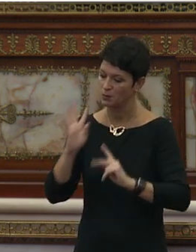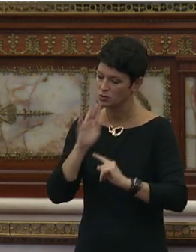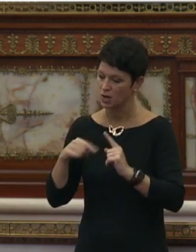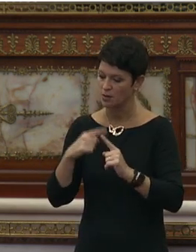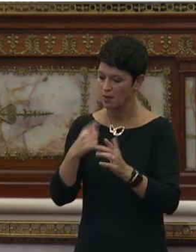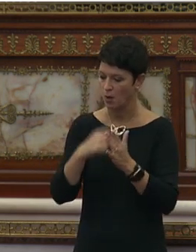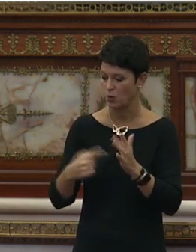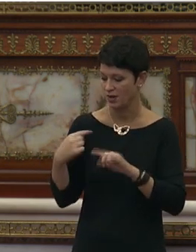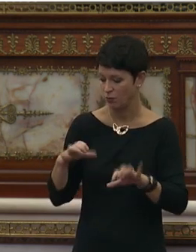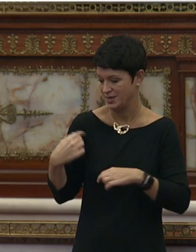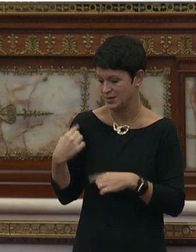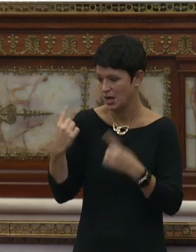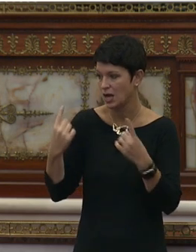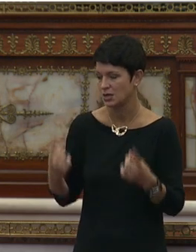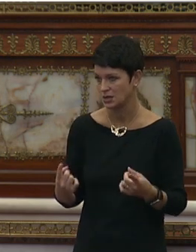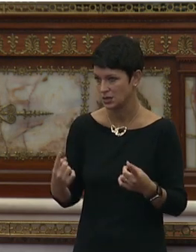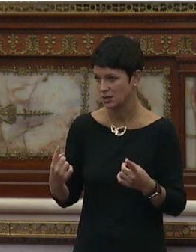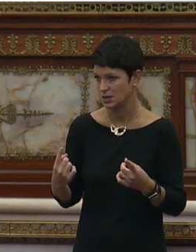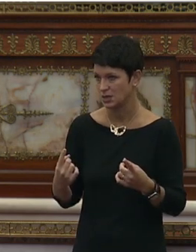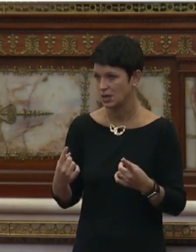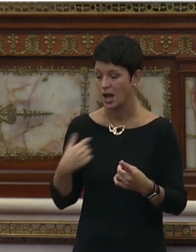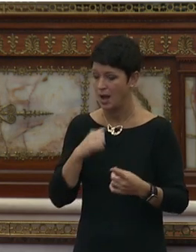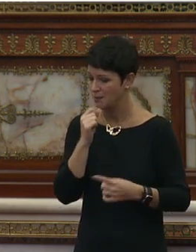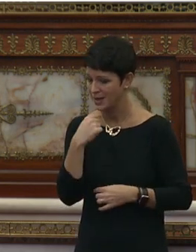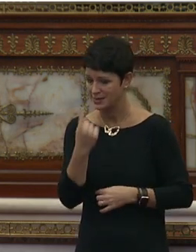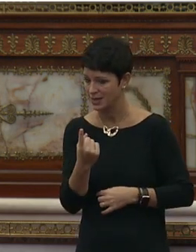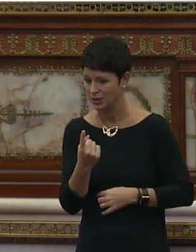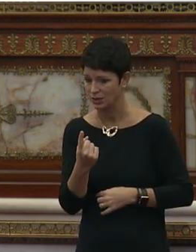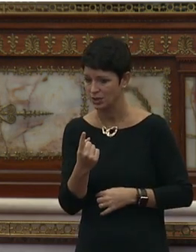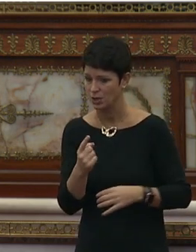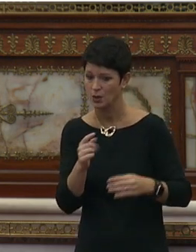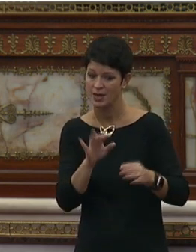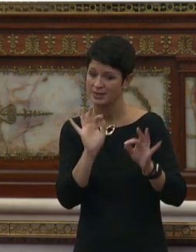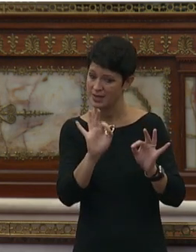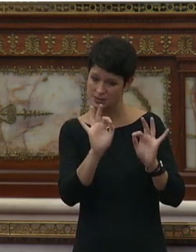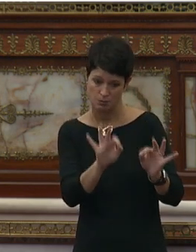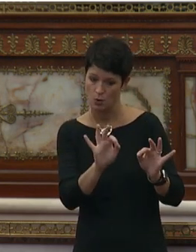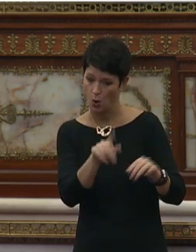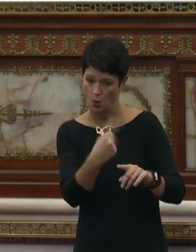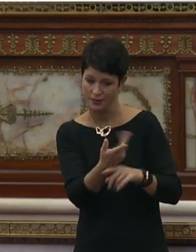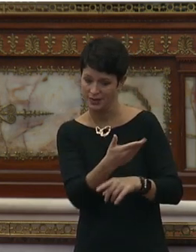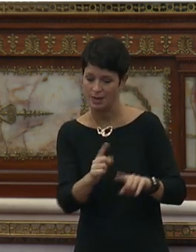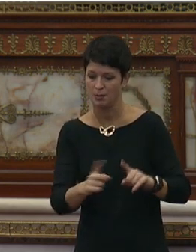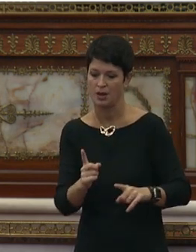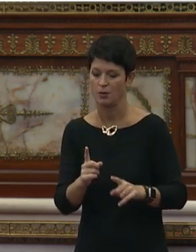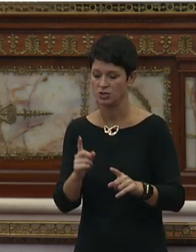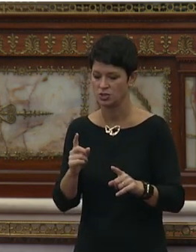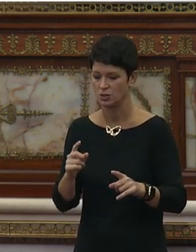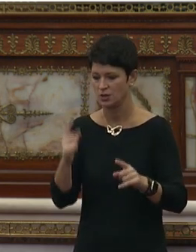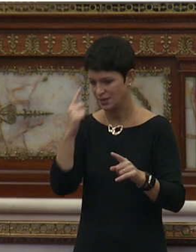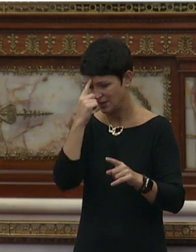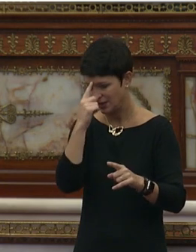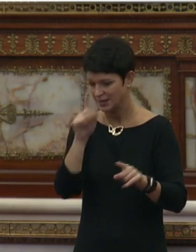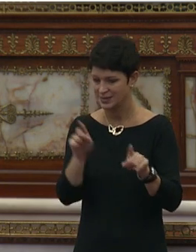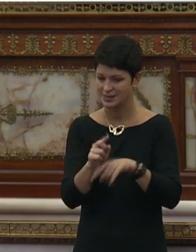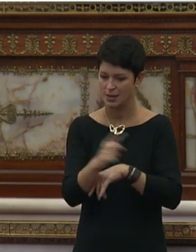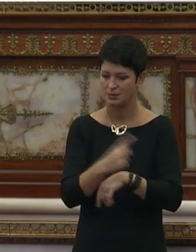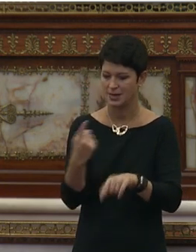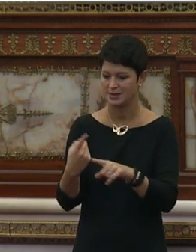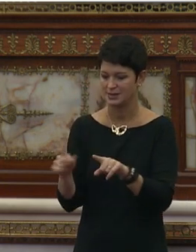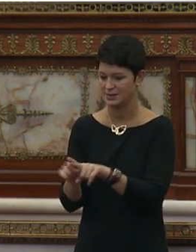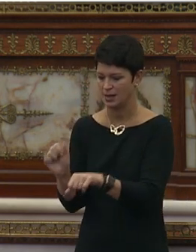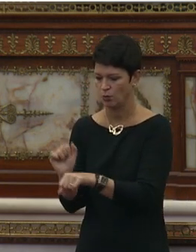about what have we done, I'm not telling you it's the be all end all, but I want you to patch the same day, same work